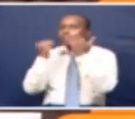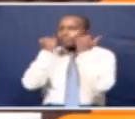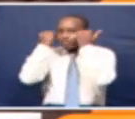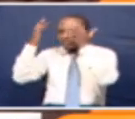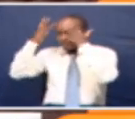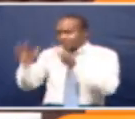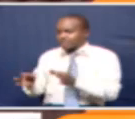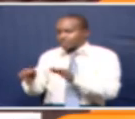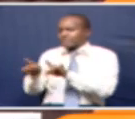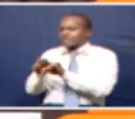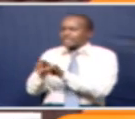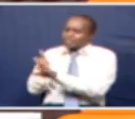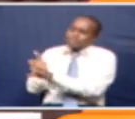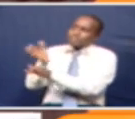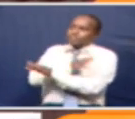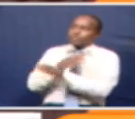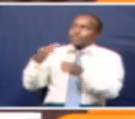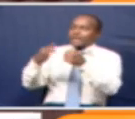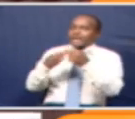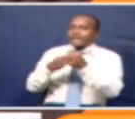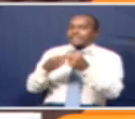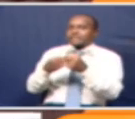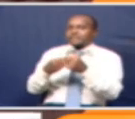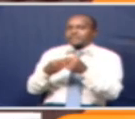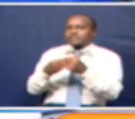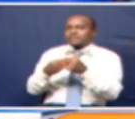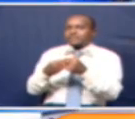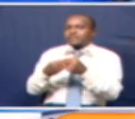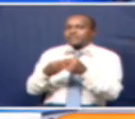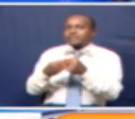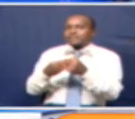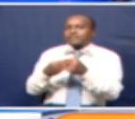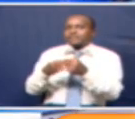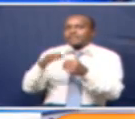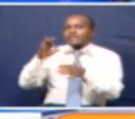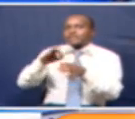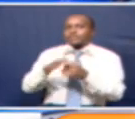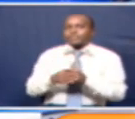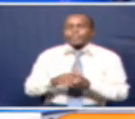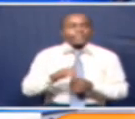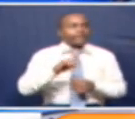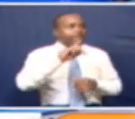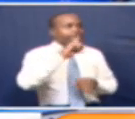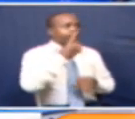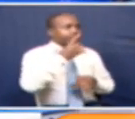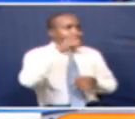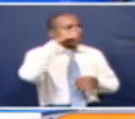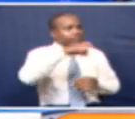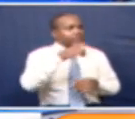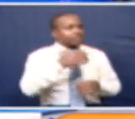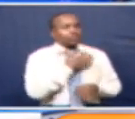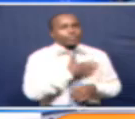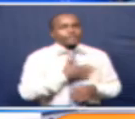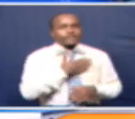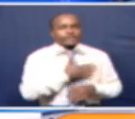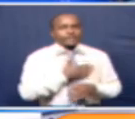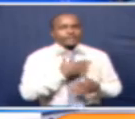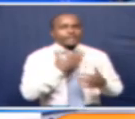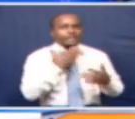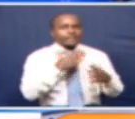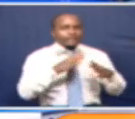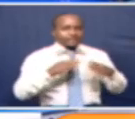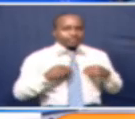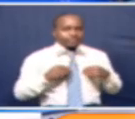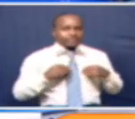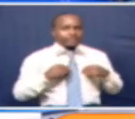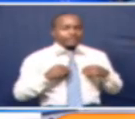Supreme Court decision that nullified the August election that you agreed with. First of all, you need to appreciate that the circumstances under which the Supreme Court